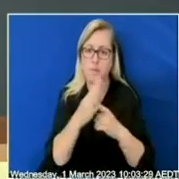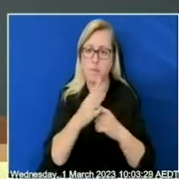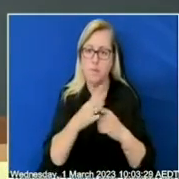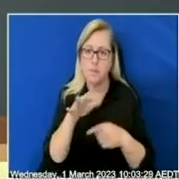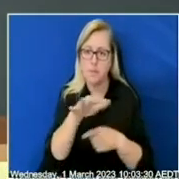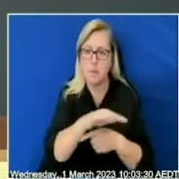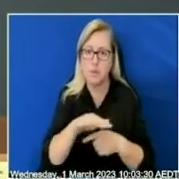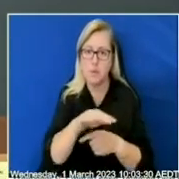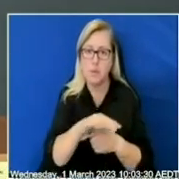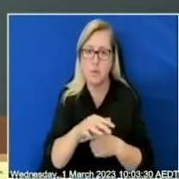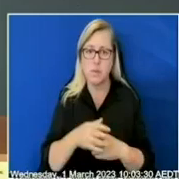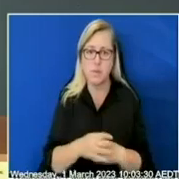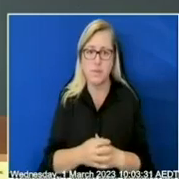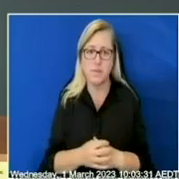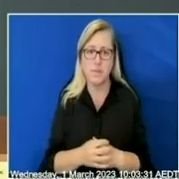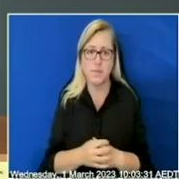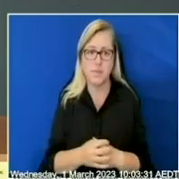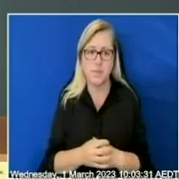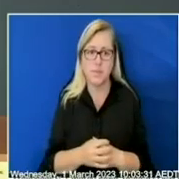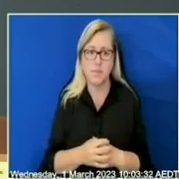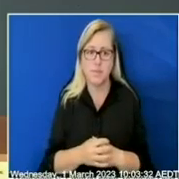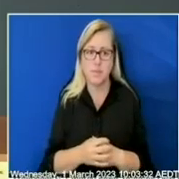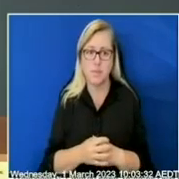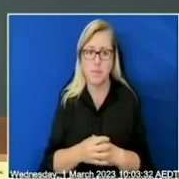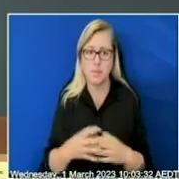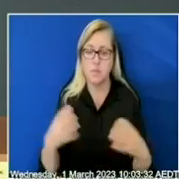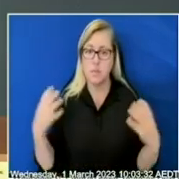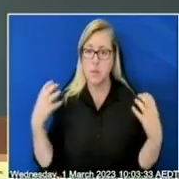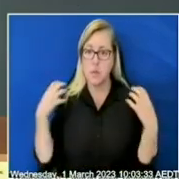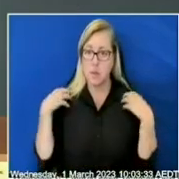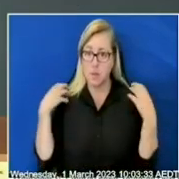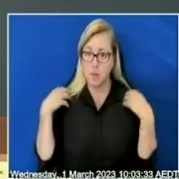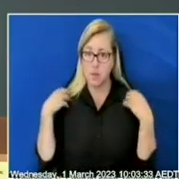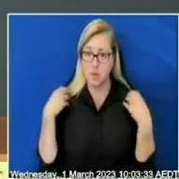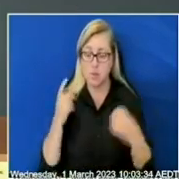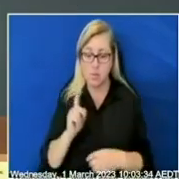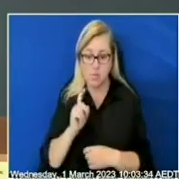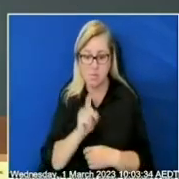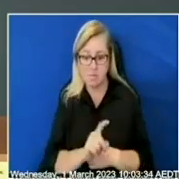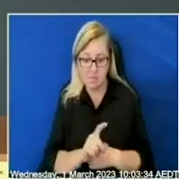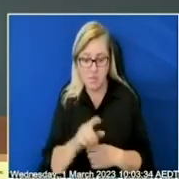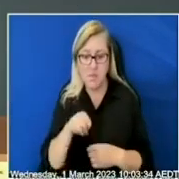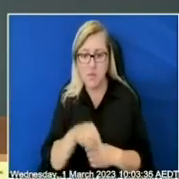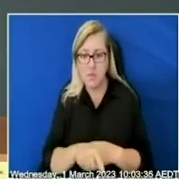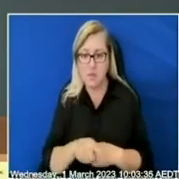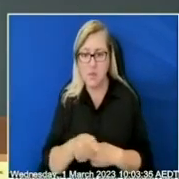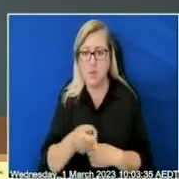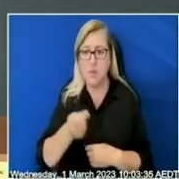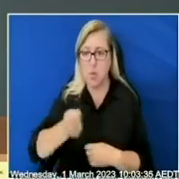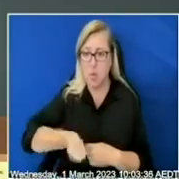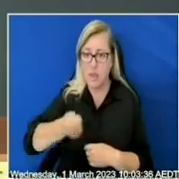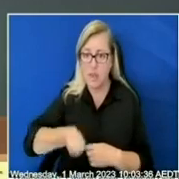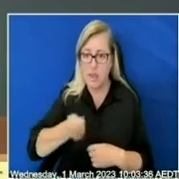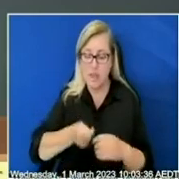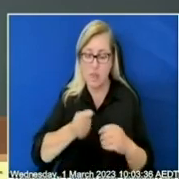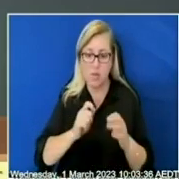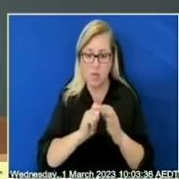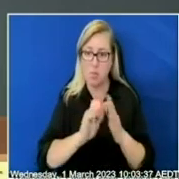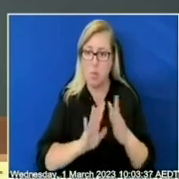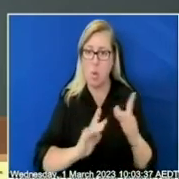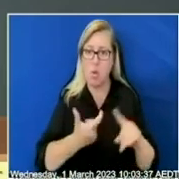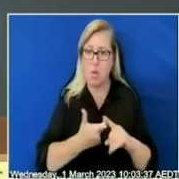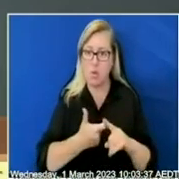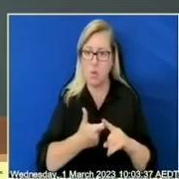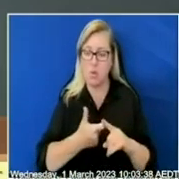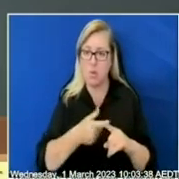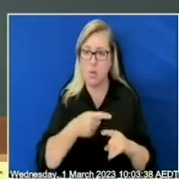Commissioners enter this February hearing block, also known as Hearing Block 4, having